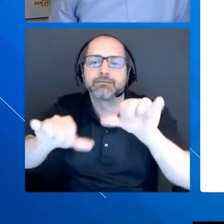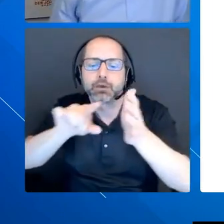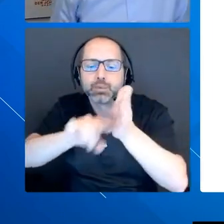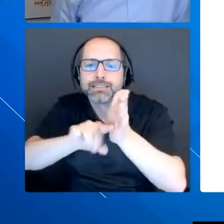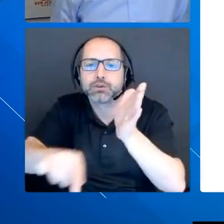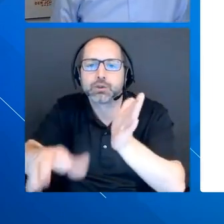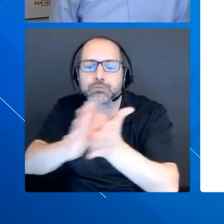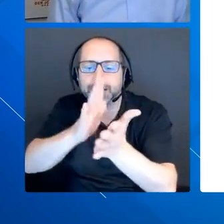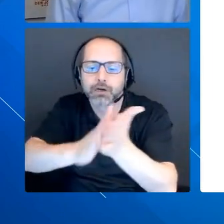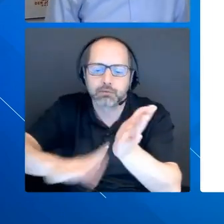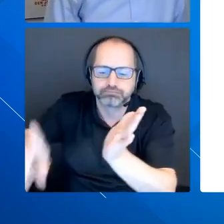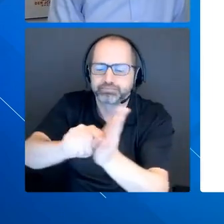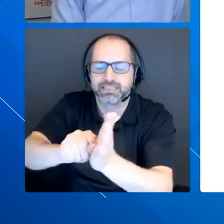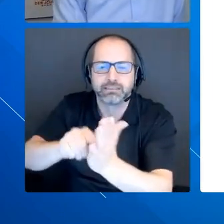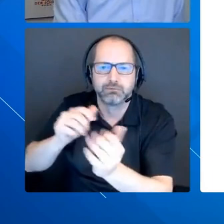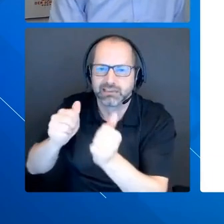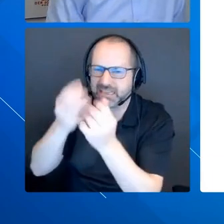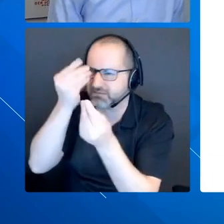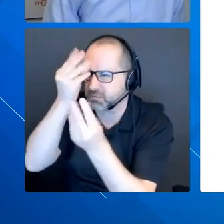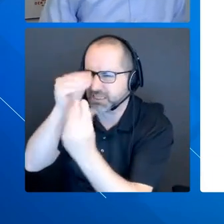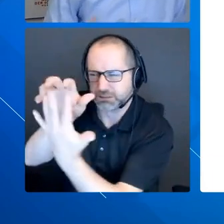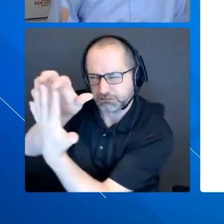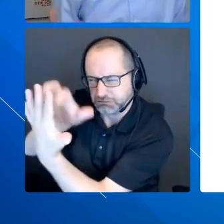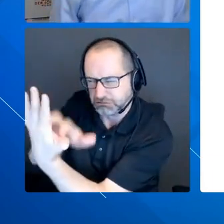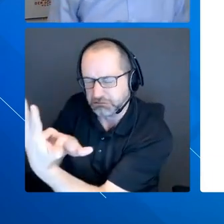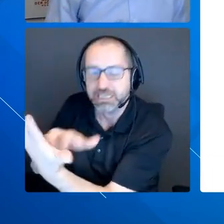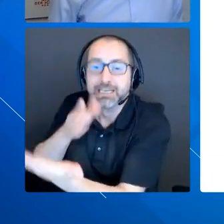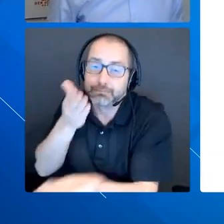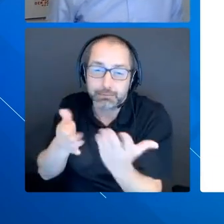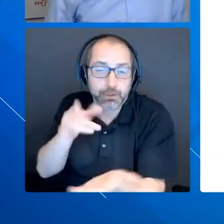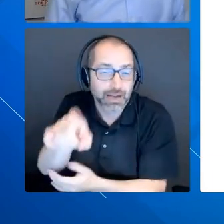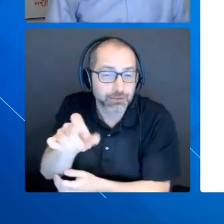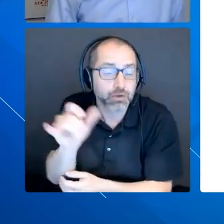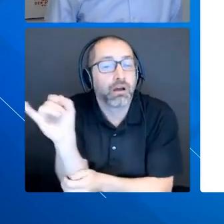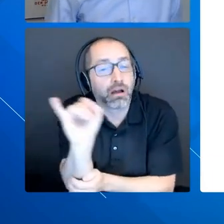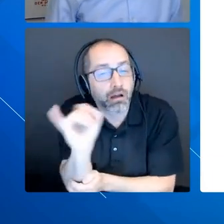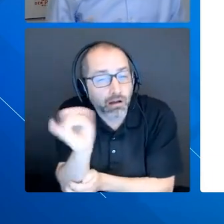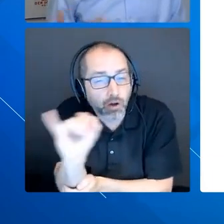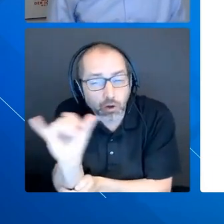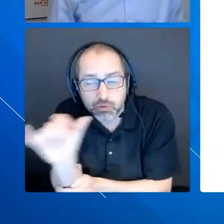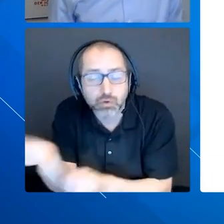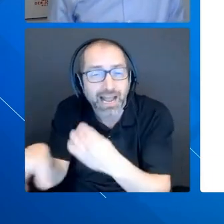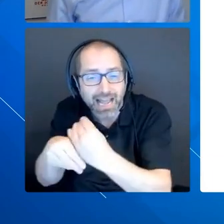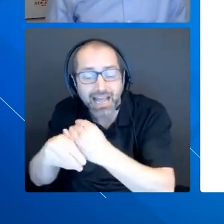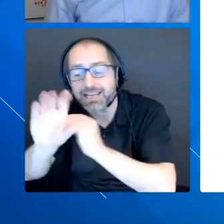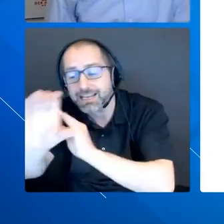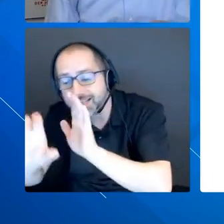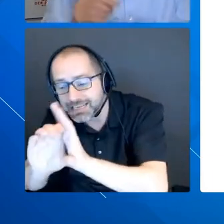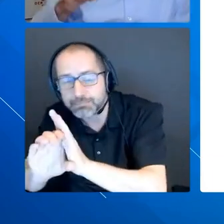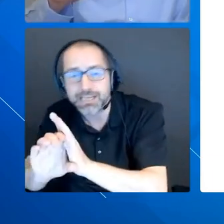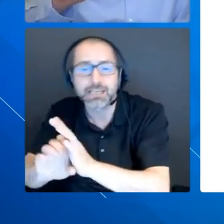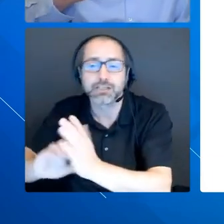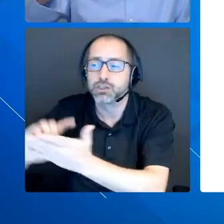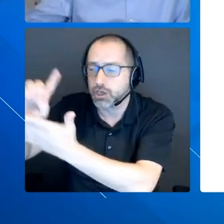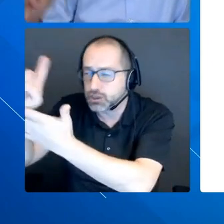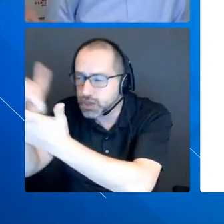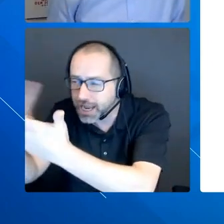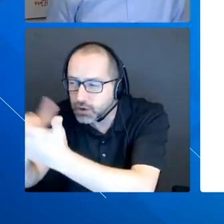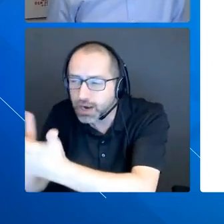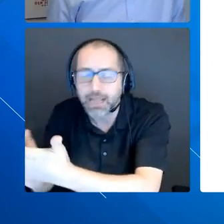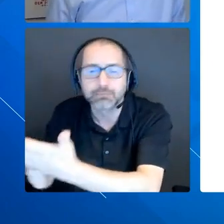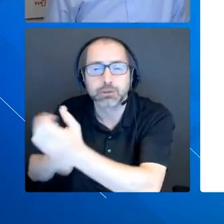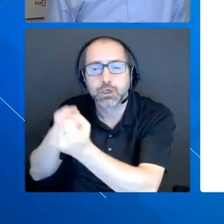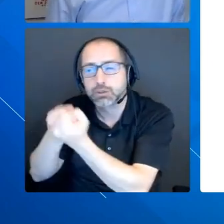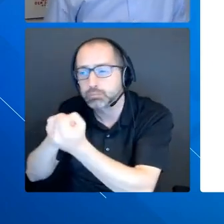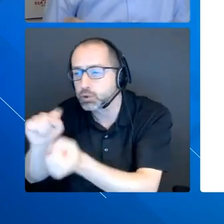crammed with information. You may have to do that, but also give images, give diagrams, give supporting text. What do they call that? The executive